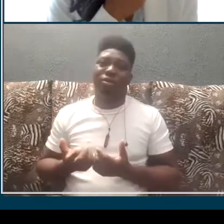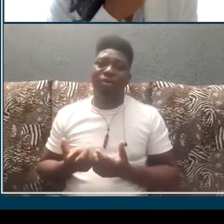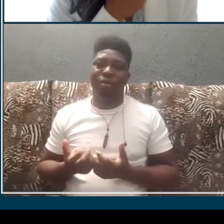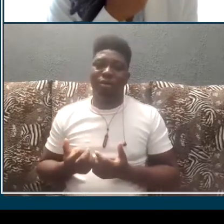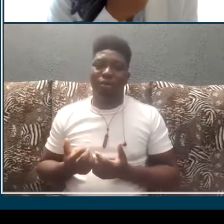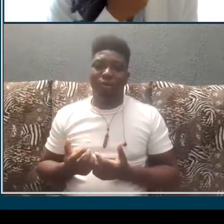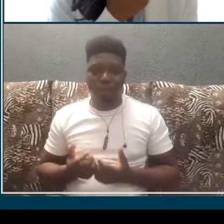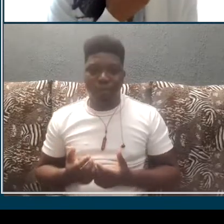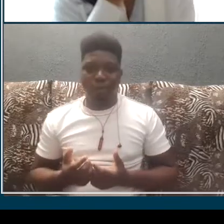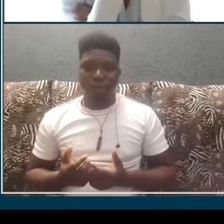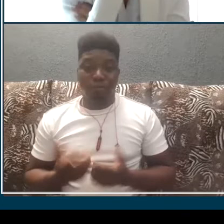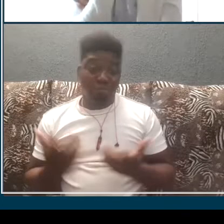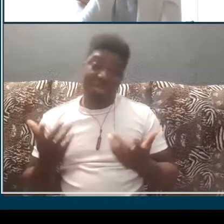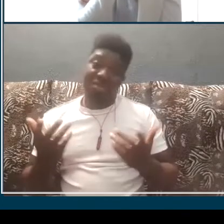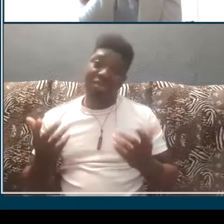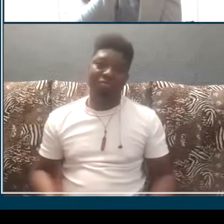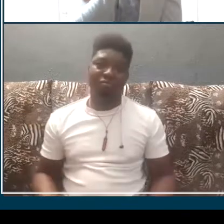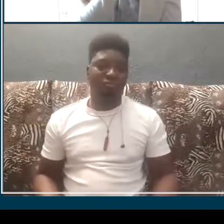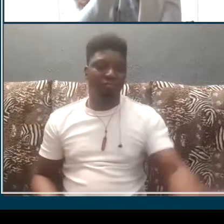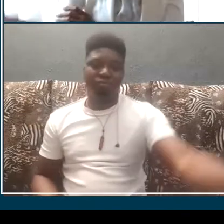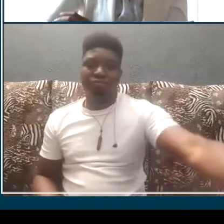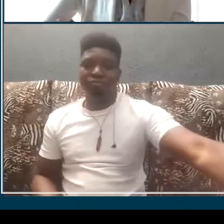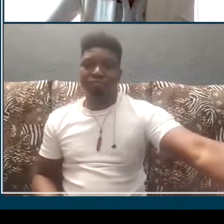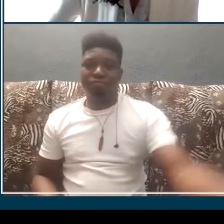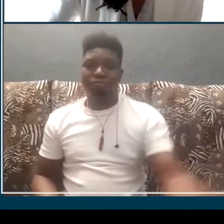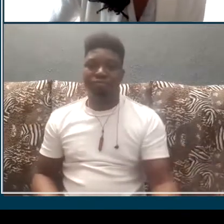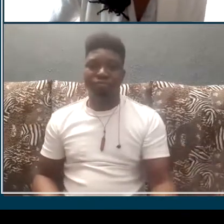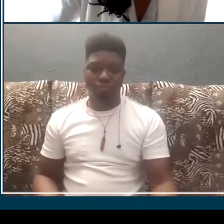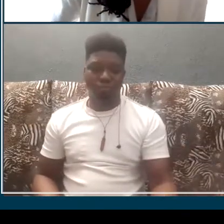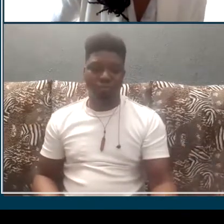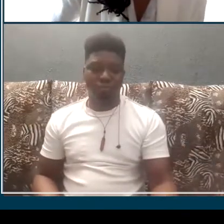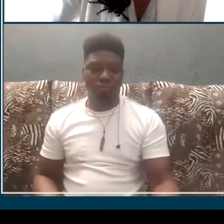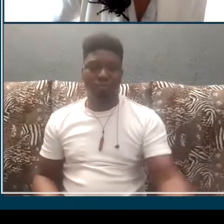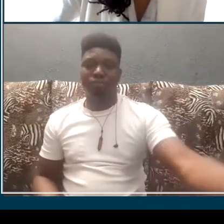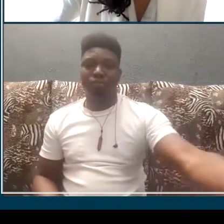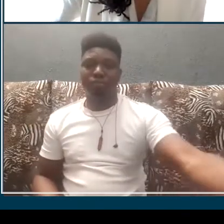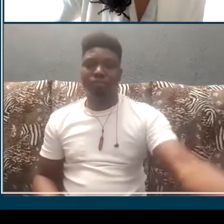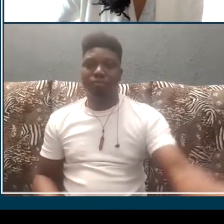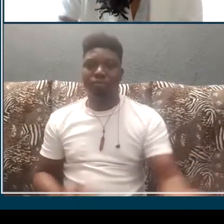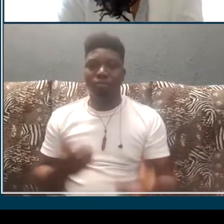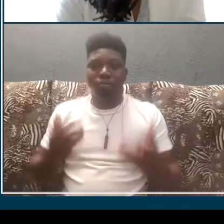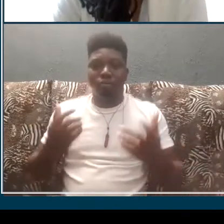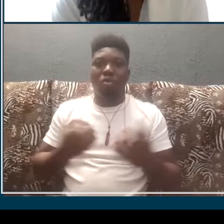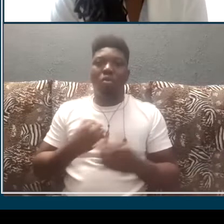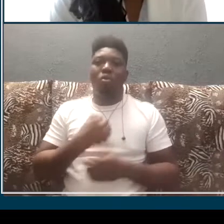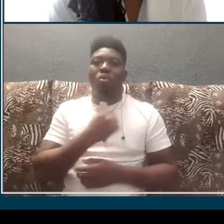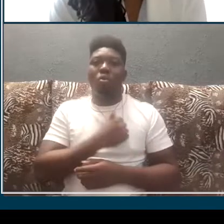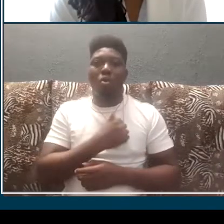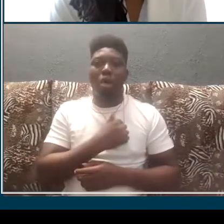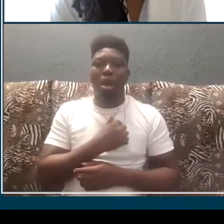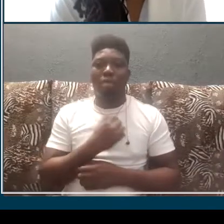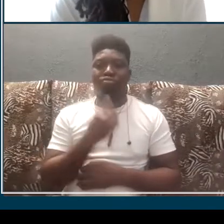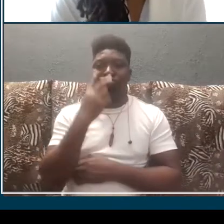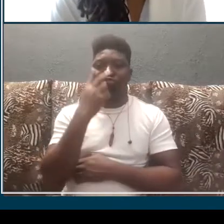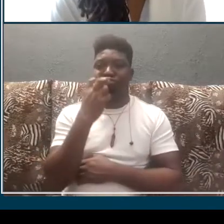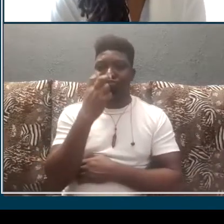Yeah. Yes. I mean, and we've spoken a lot in this